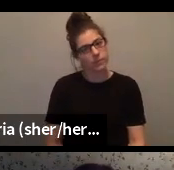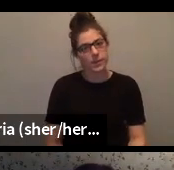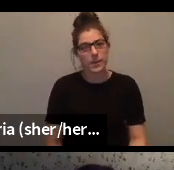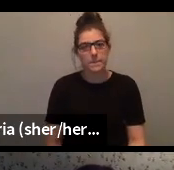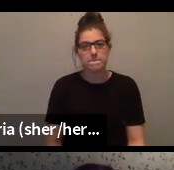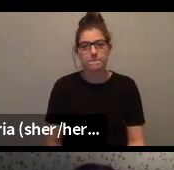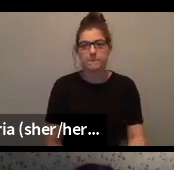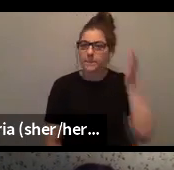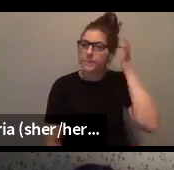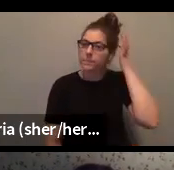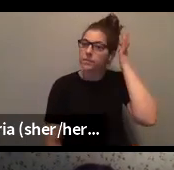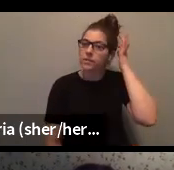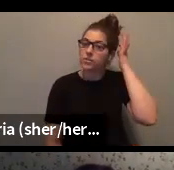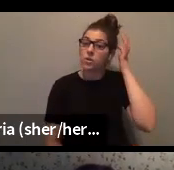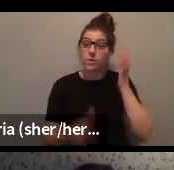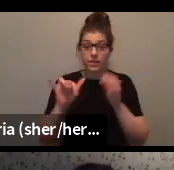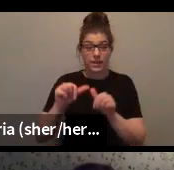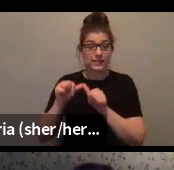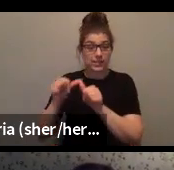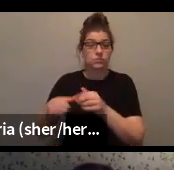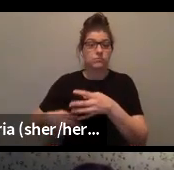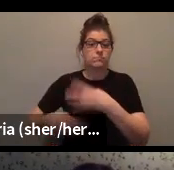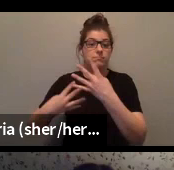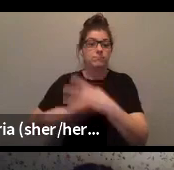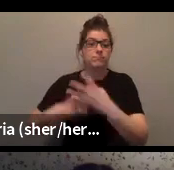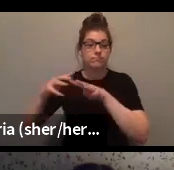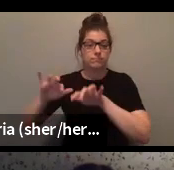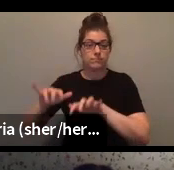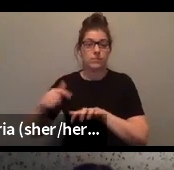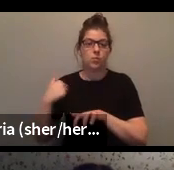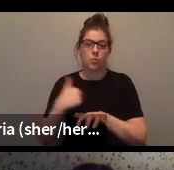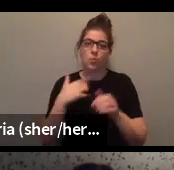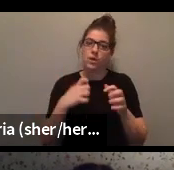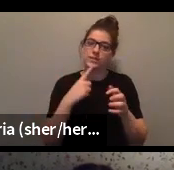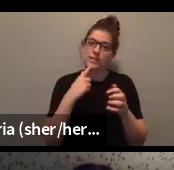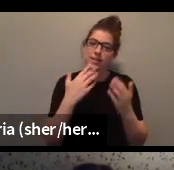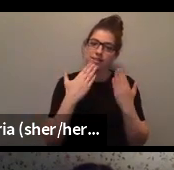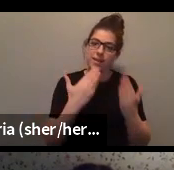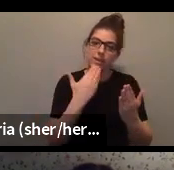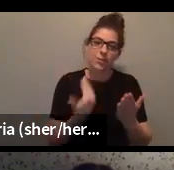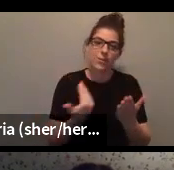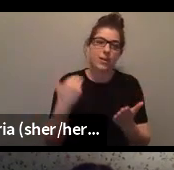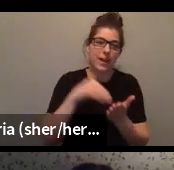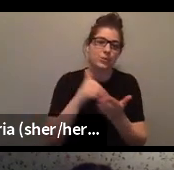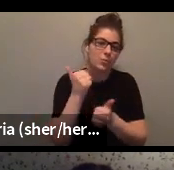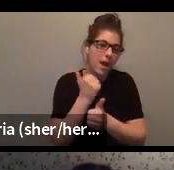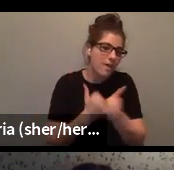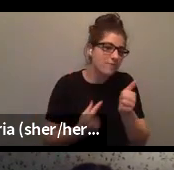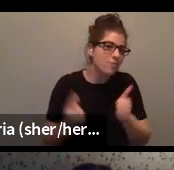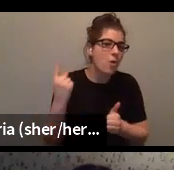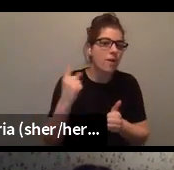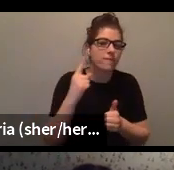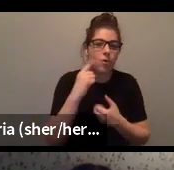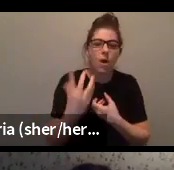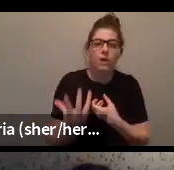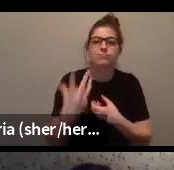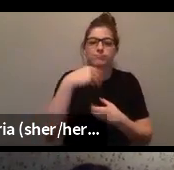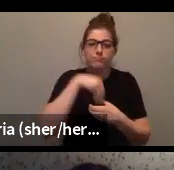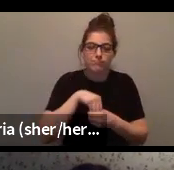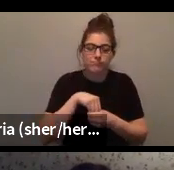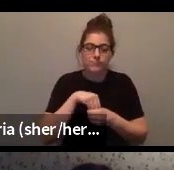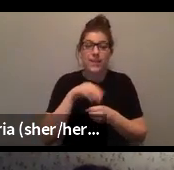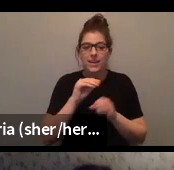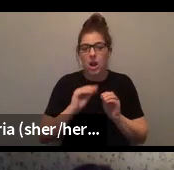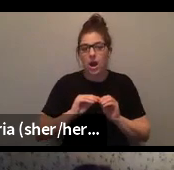So as that continues to happen, you all, we want to say thanks again to everybody for tuning in. And obviously we're